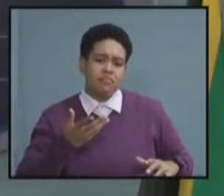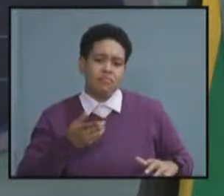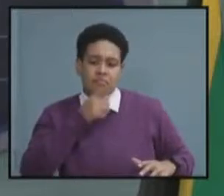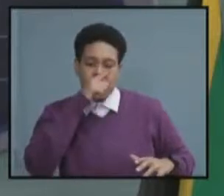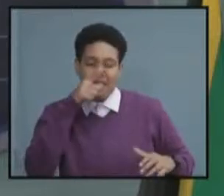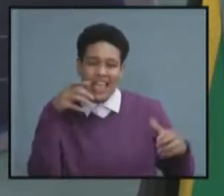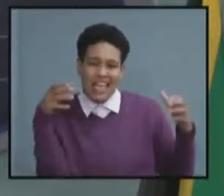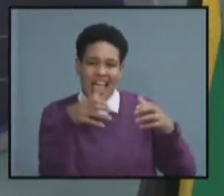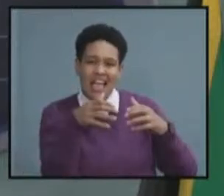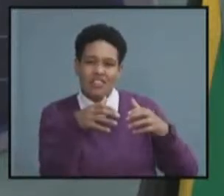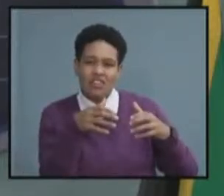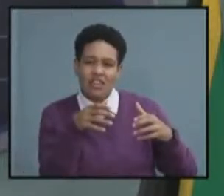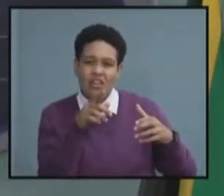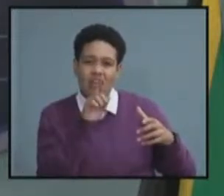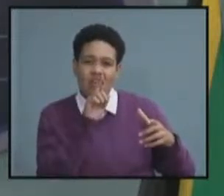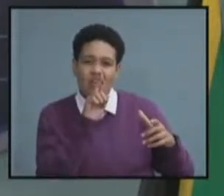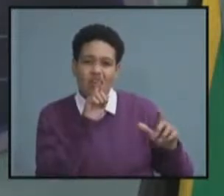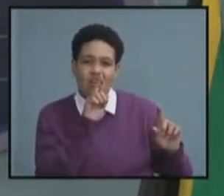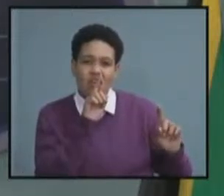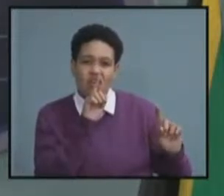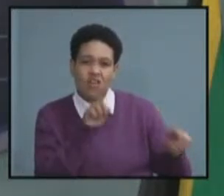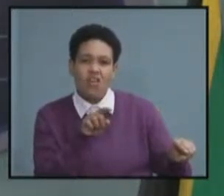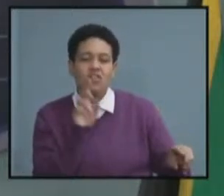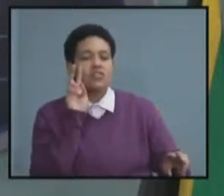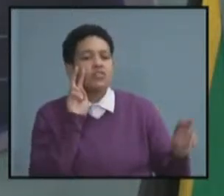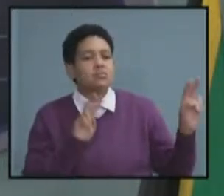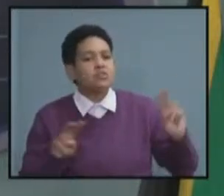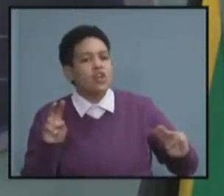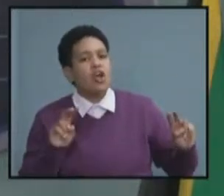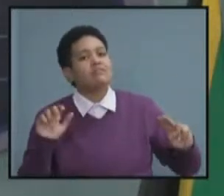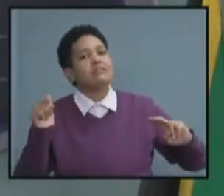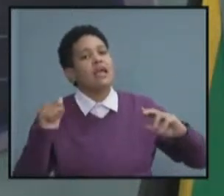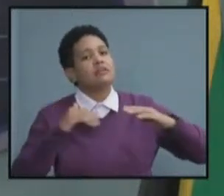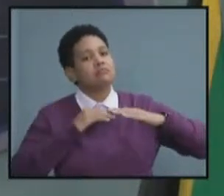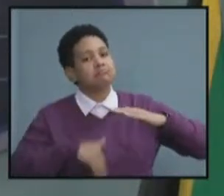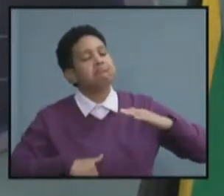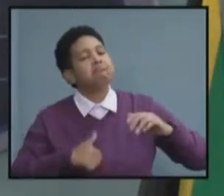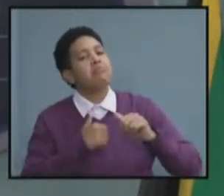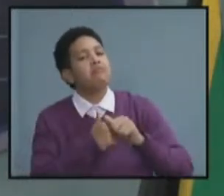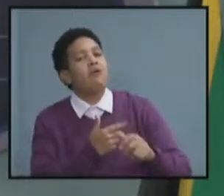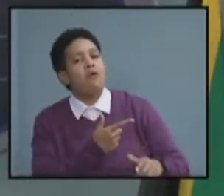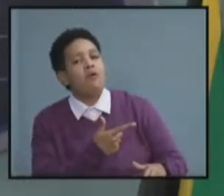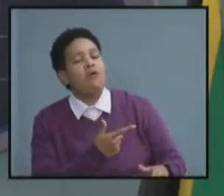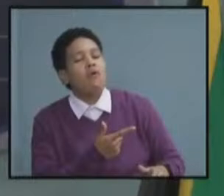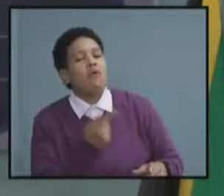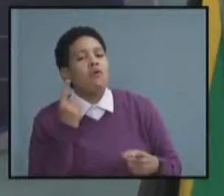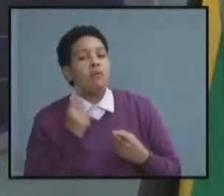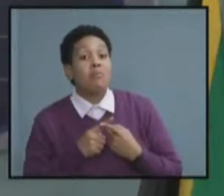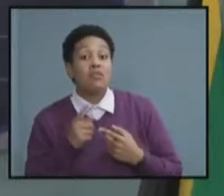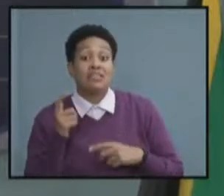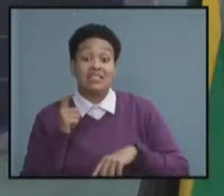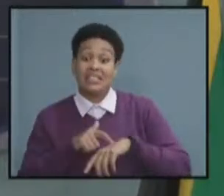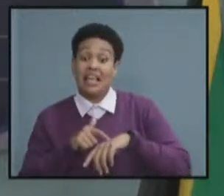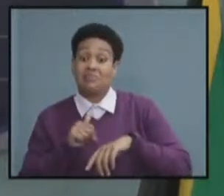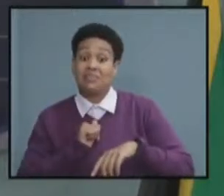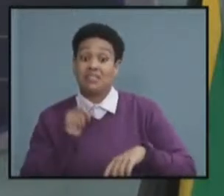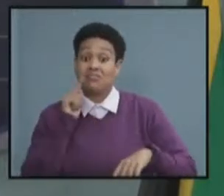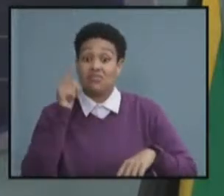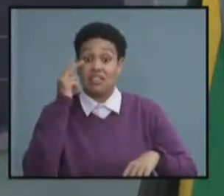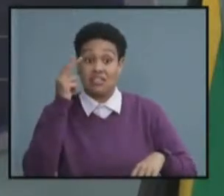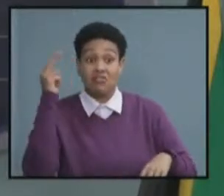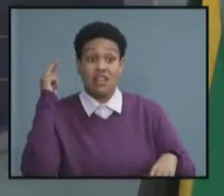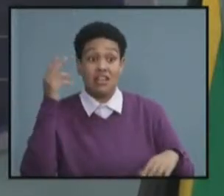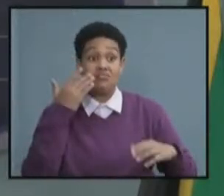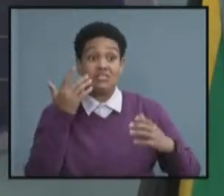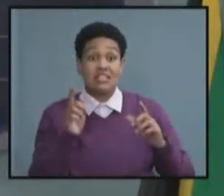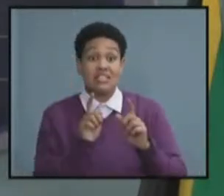the gathering orders were generally observed, and at points in time, I recall they were